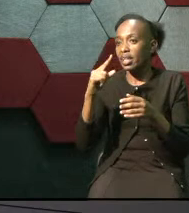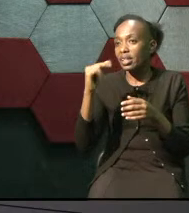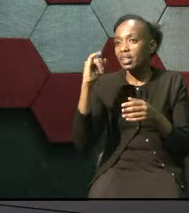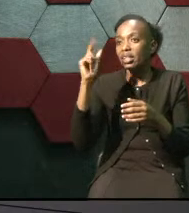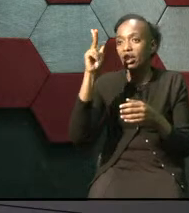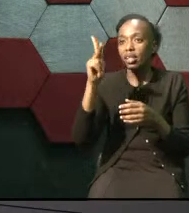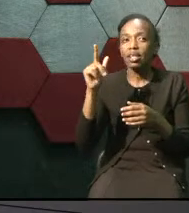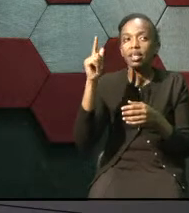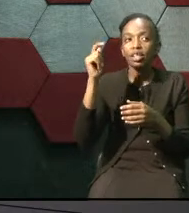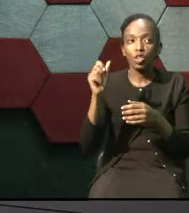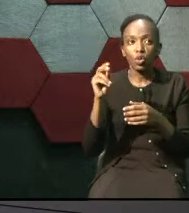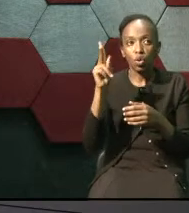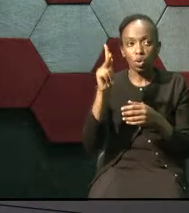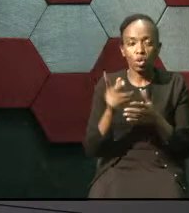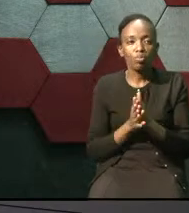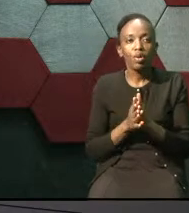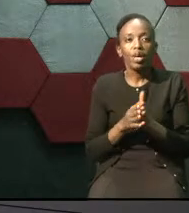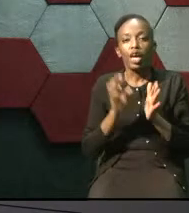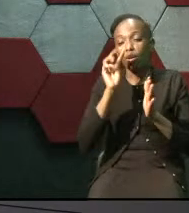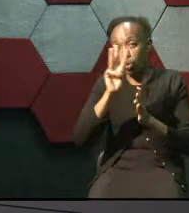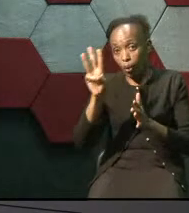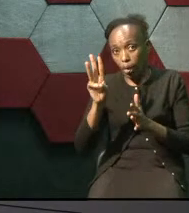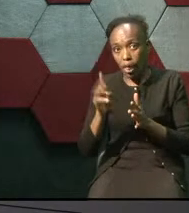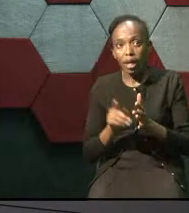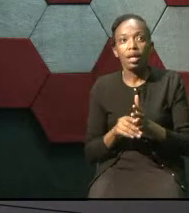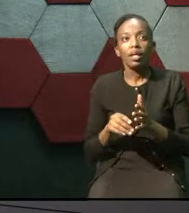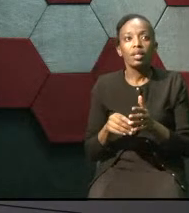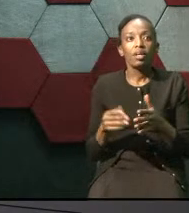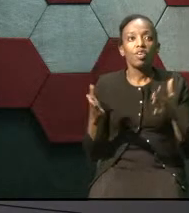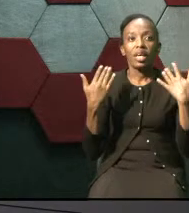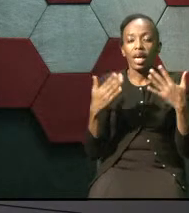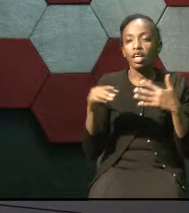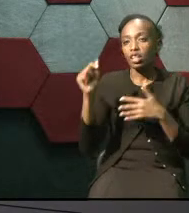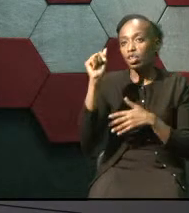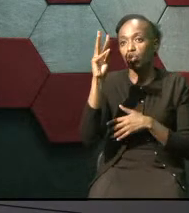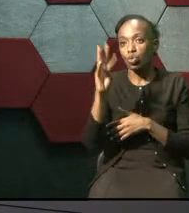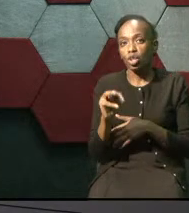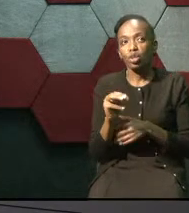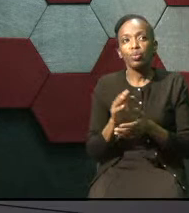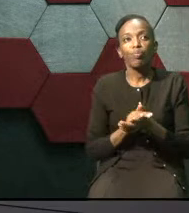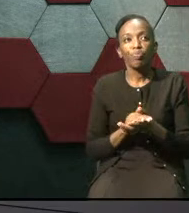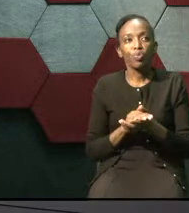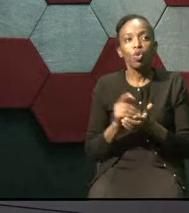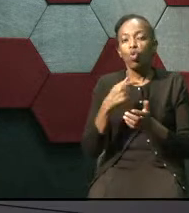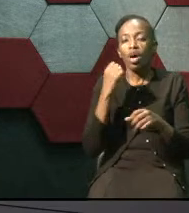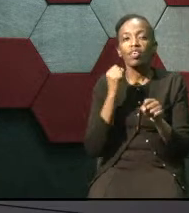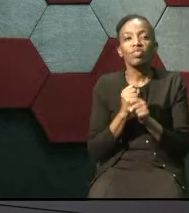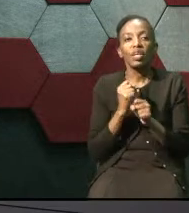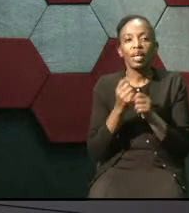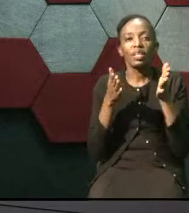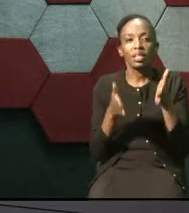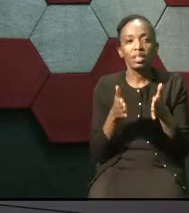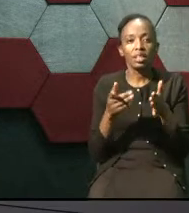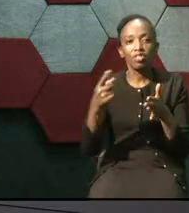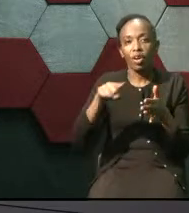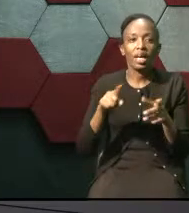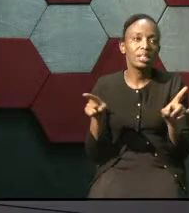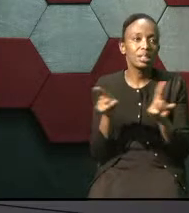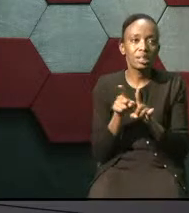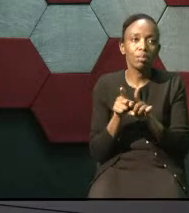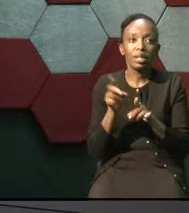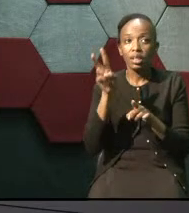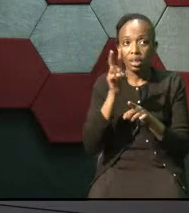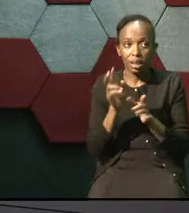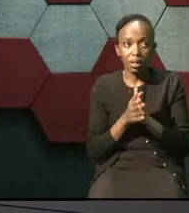knows. YSK.co.ke. On Air Studios, CIO On Air Studios, who have done this for us as well. See you